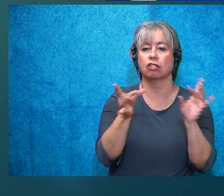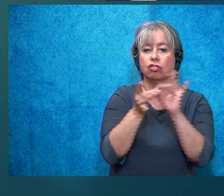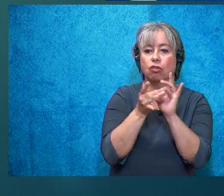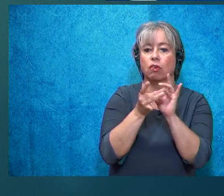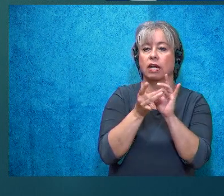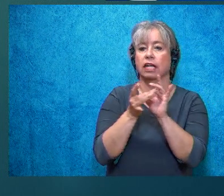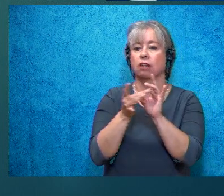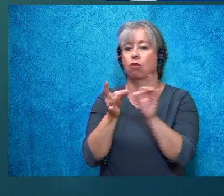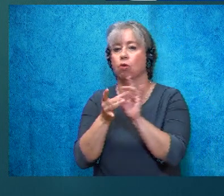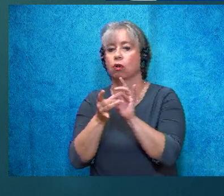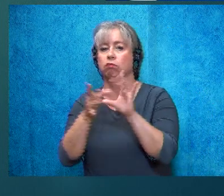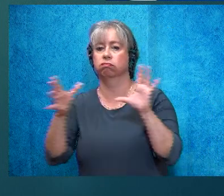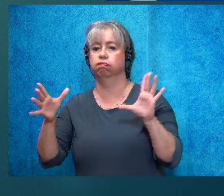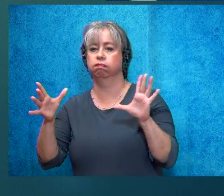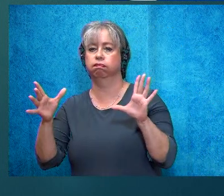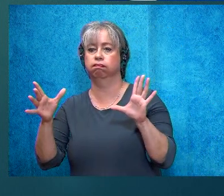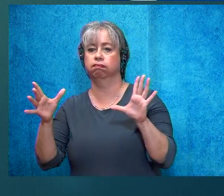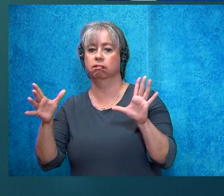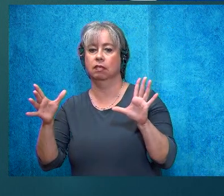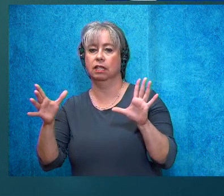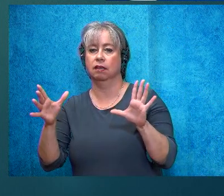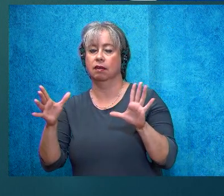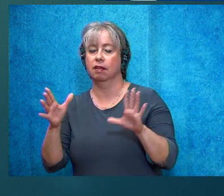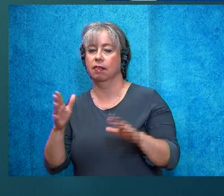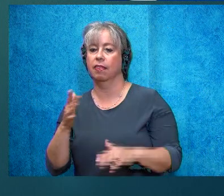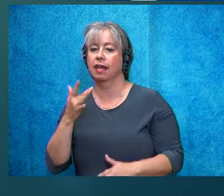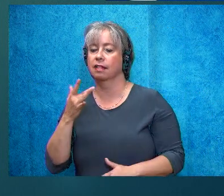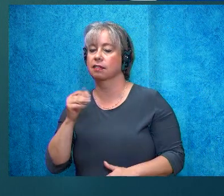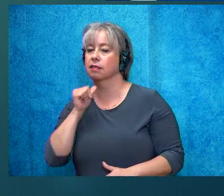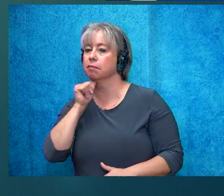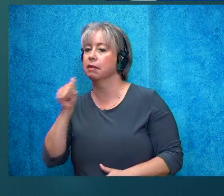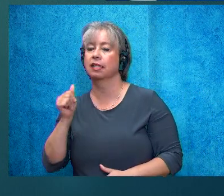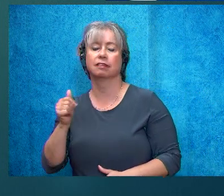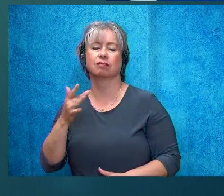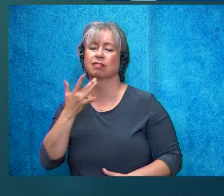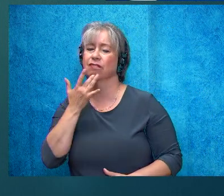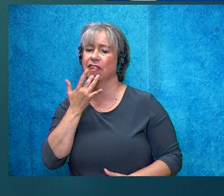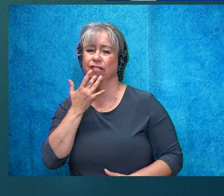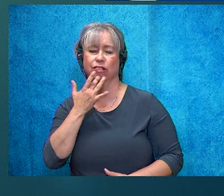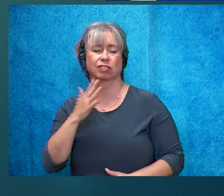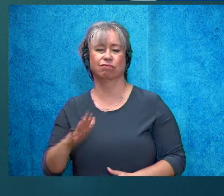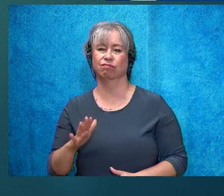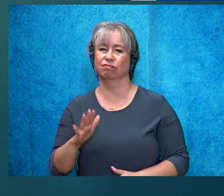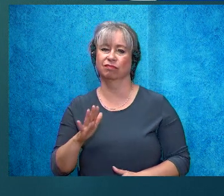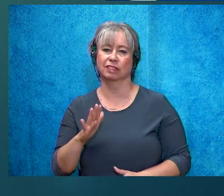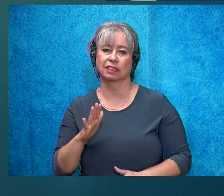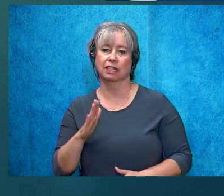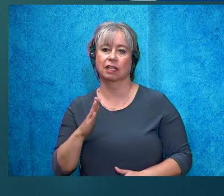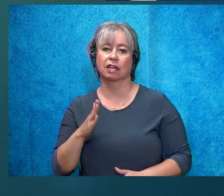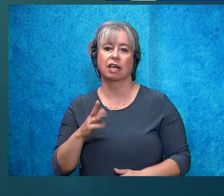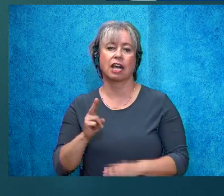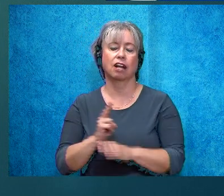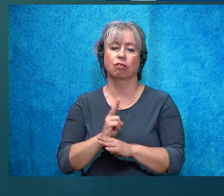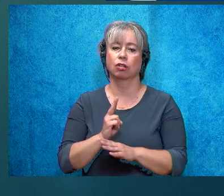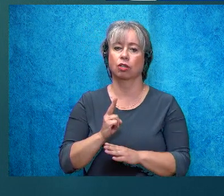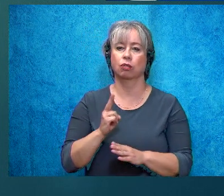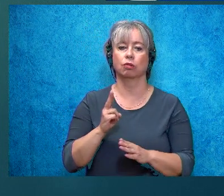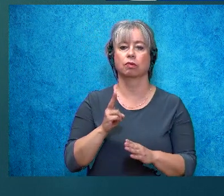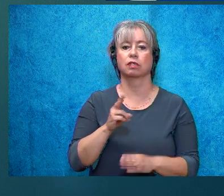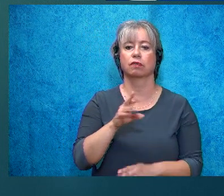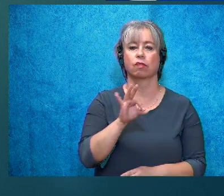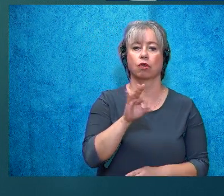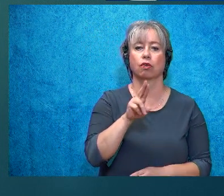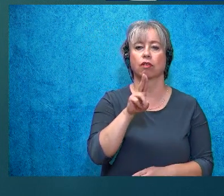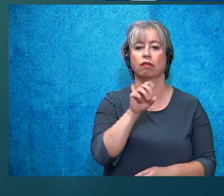on the bottom of my list. That's my least favorite. I really don't have any day-to-day use for fusion or fission,